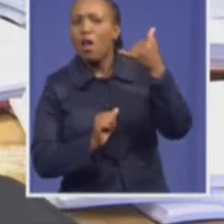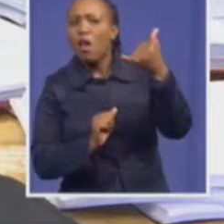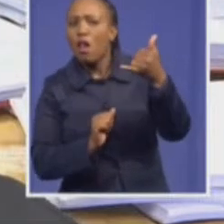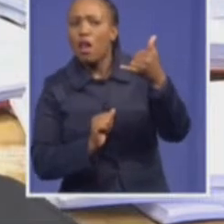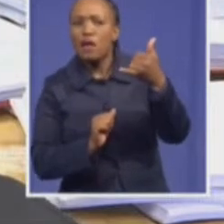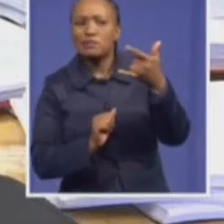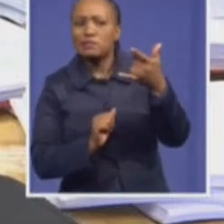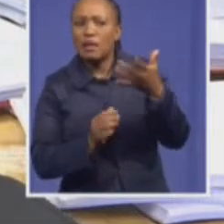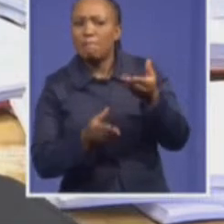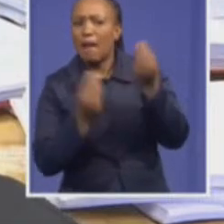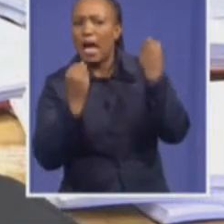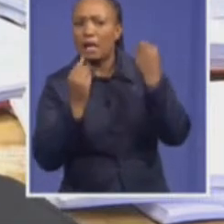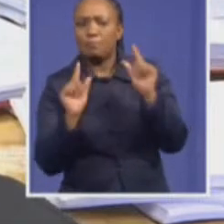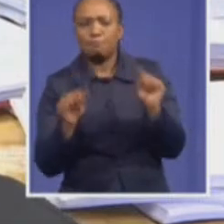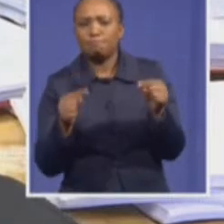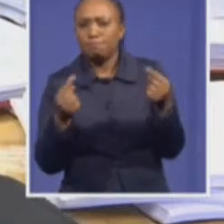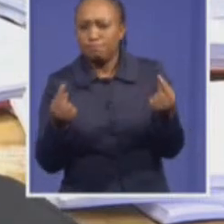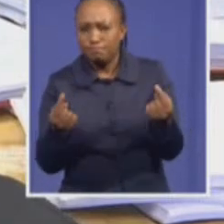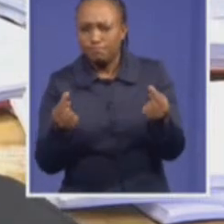That's the employee? Yes. Yeah.